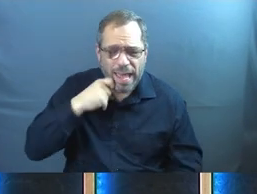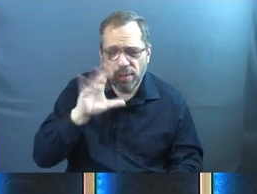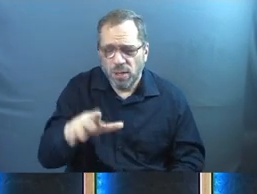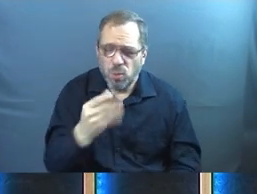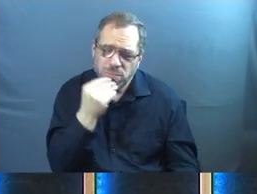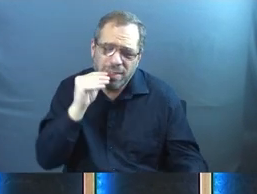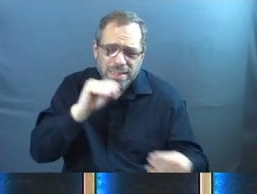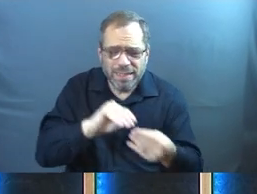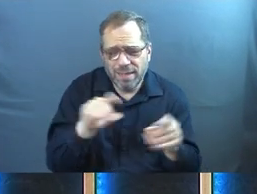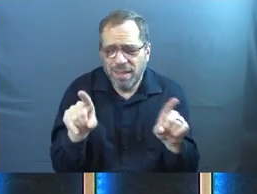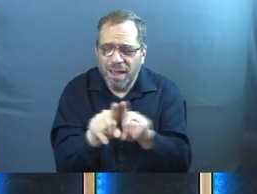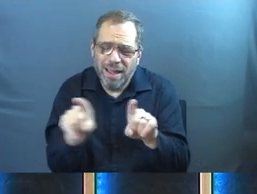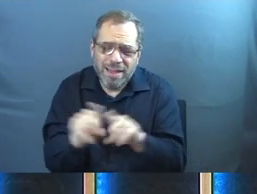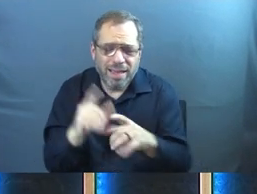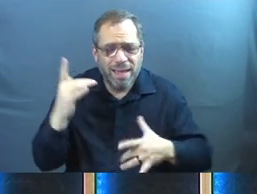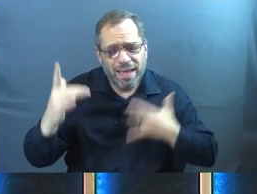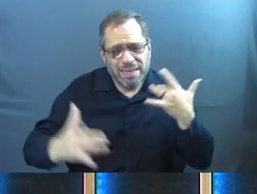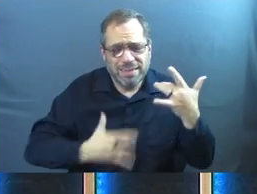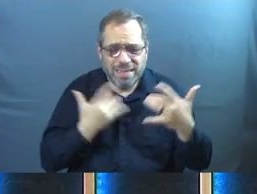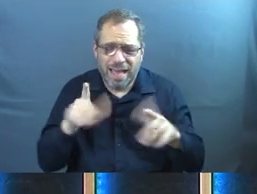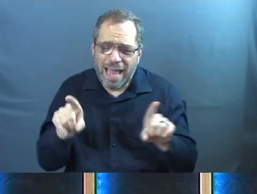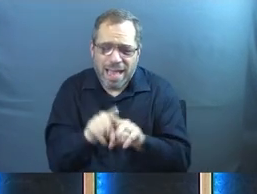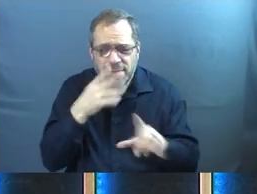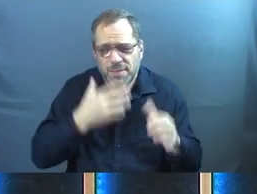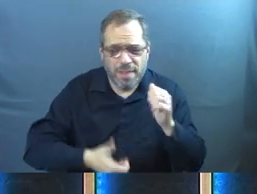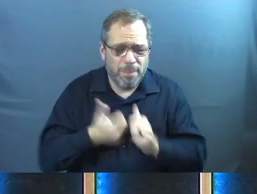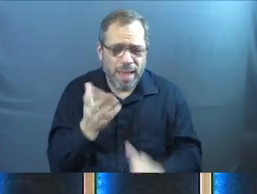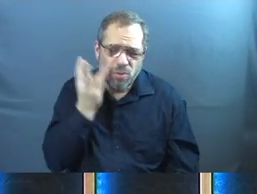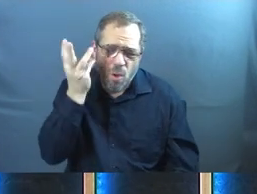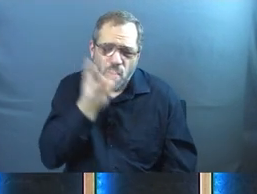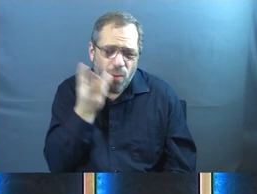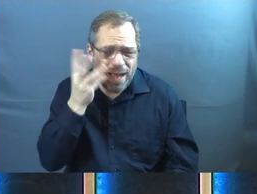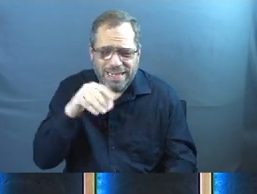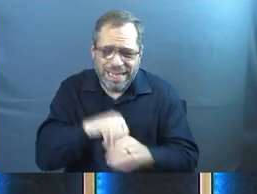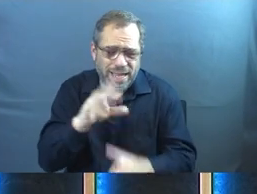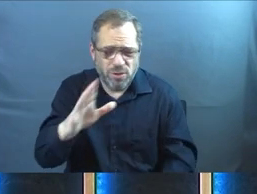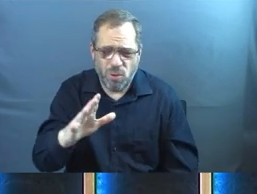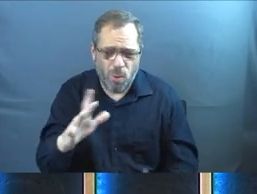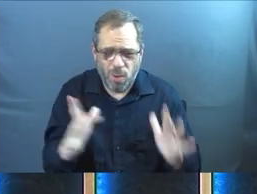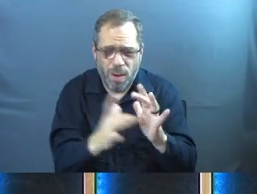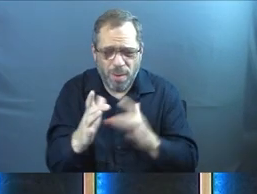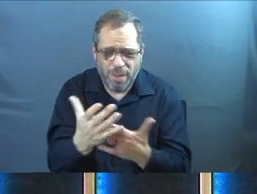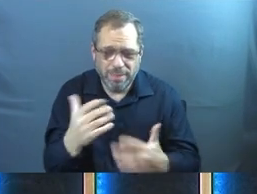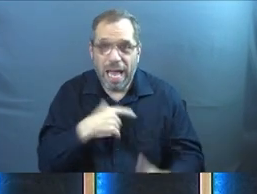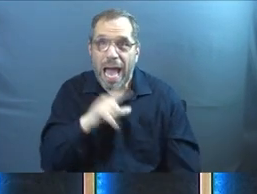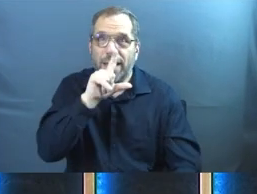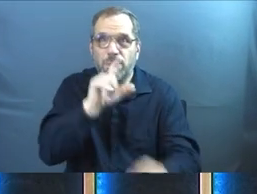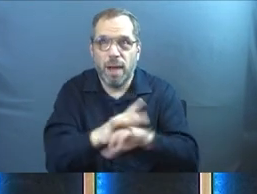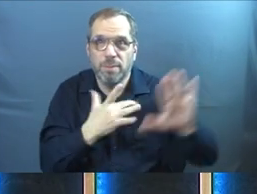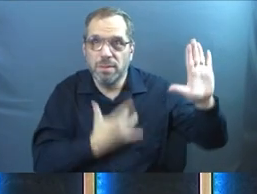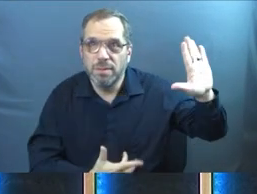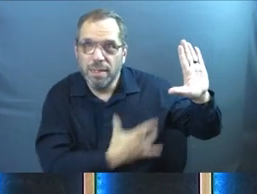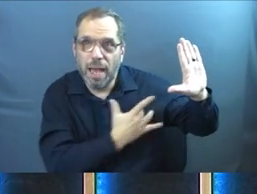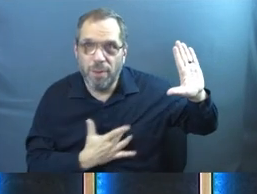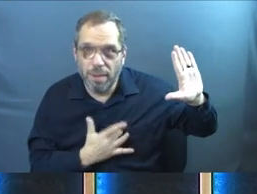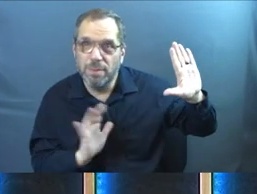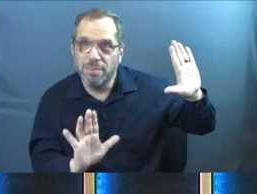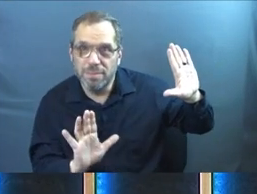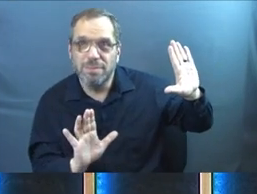May your kisses be as exciting as the best wine that's in your Bible, I promise you."